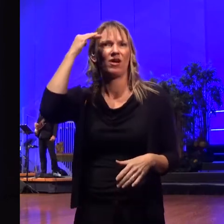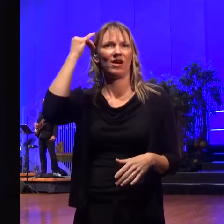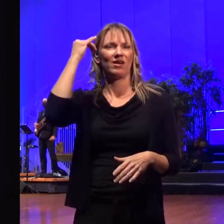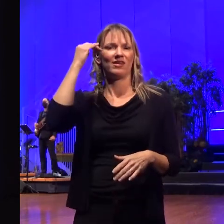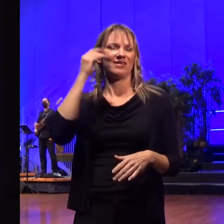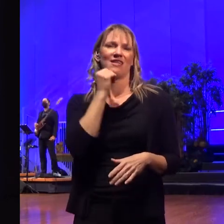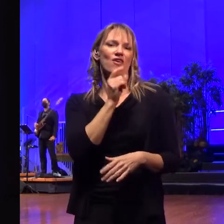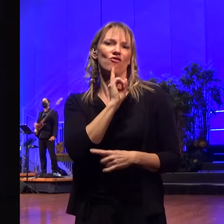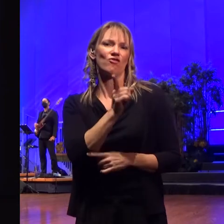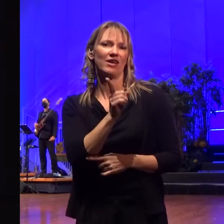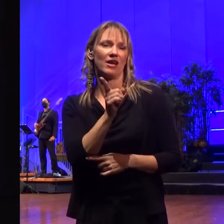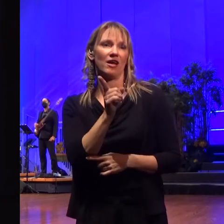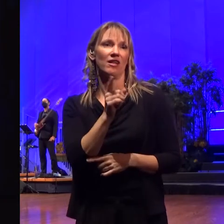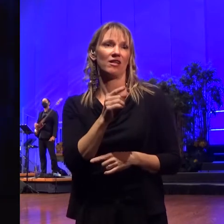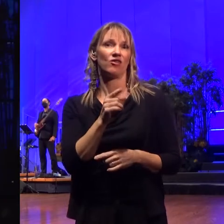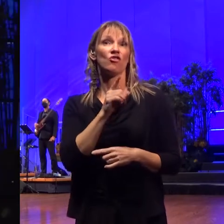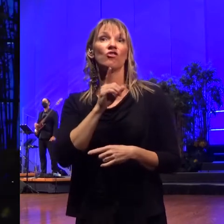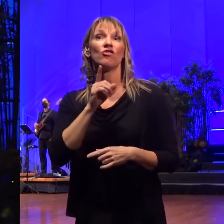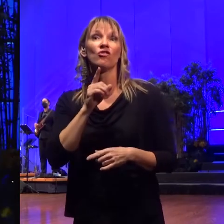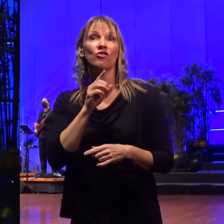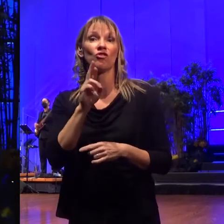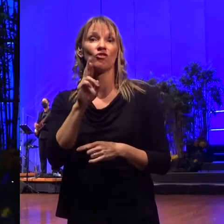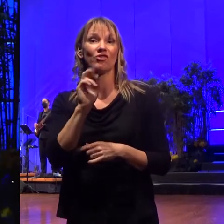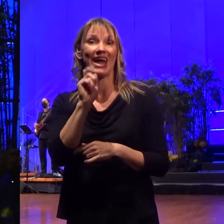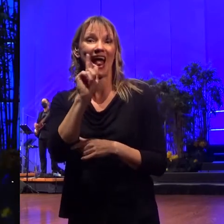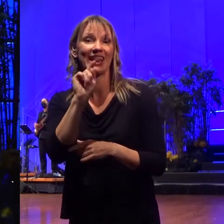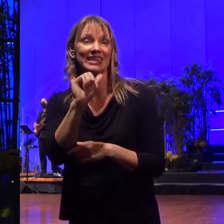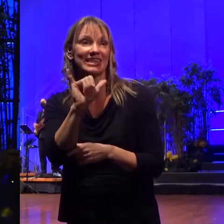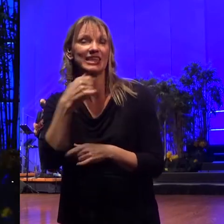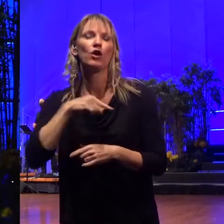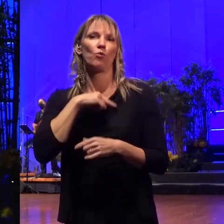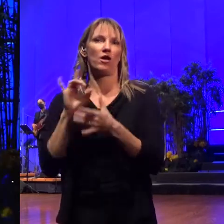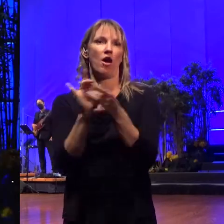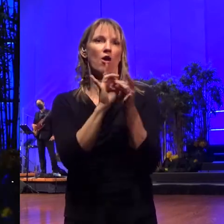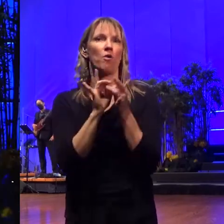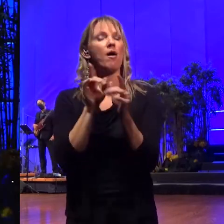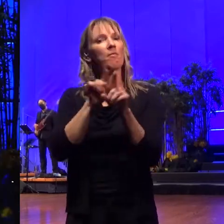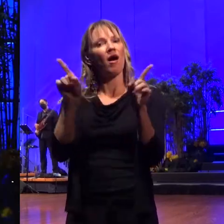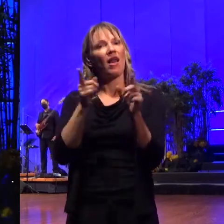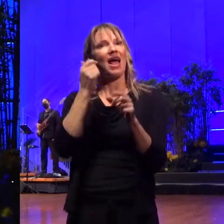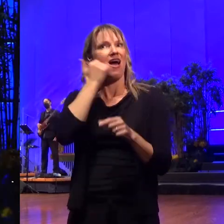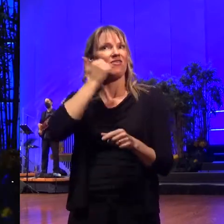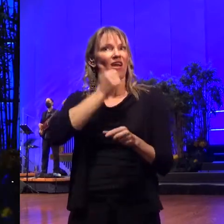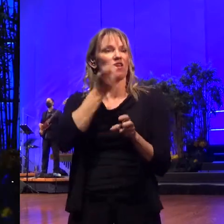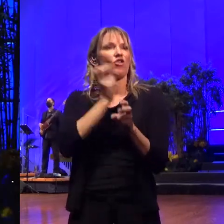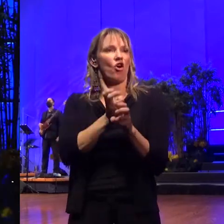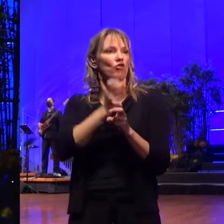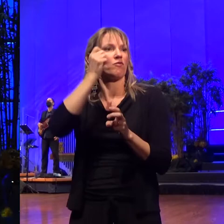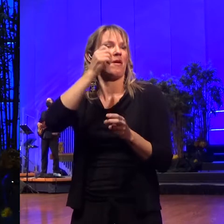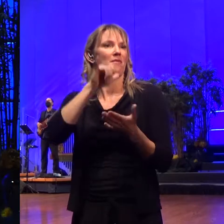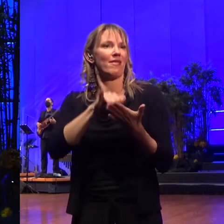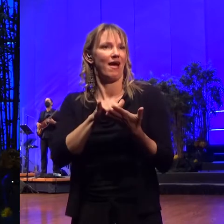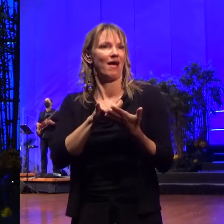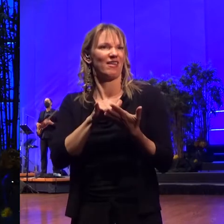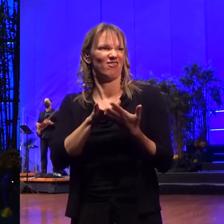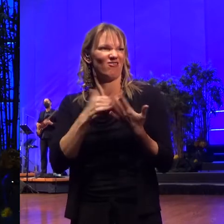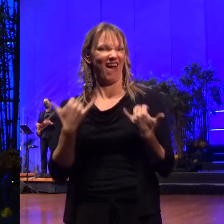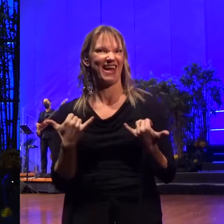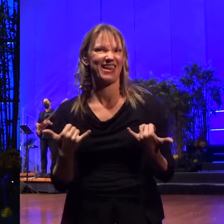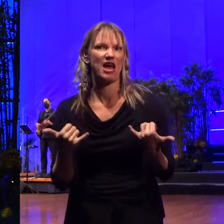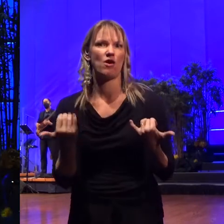and that in reality we are one, but it's so hard to remember that every day at this time in